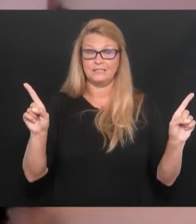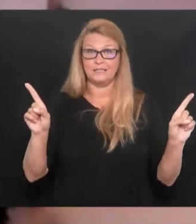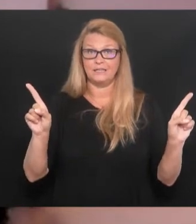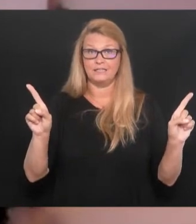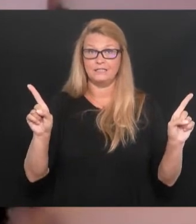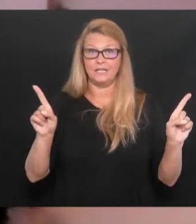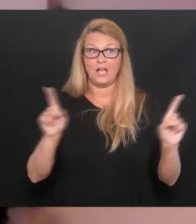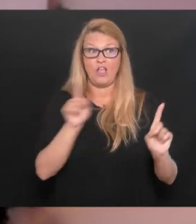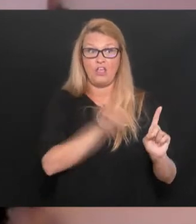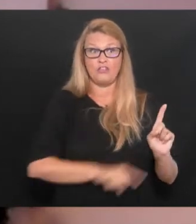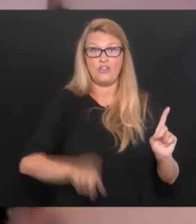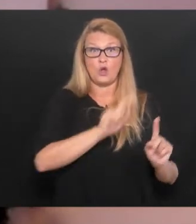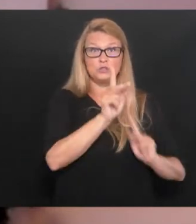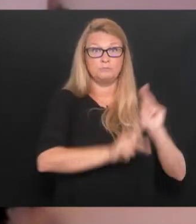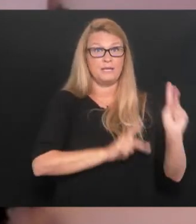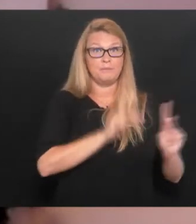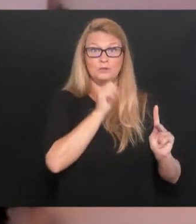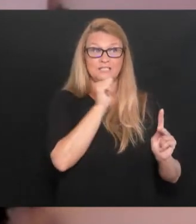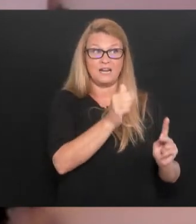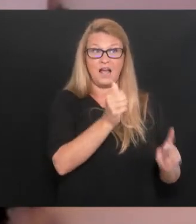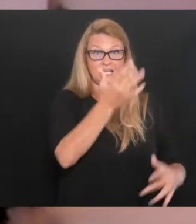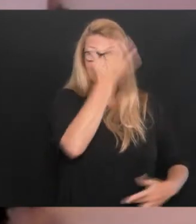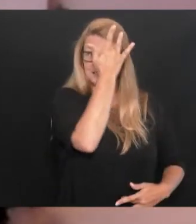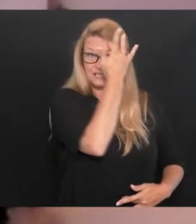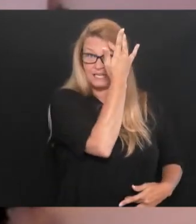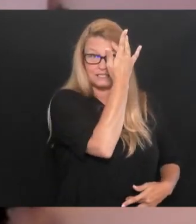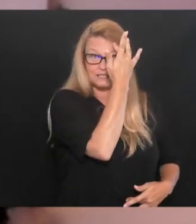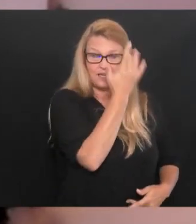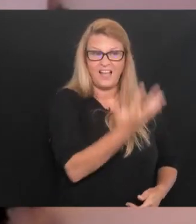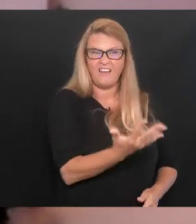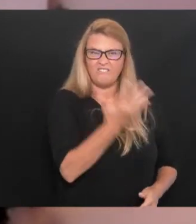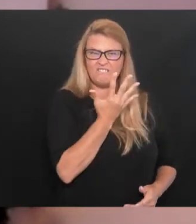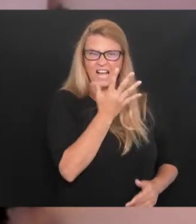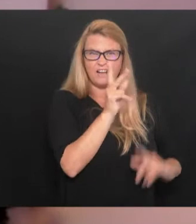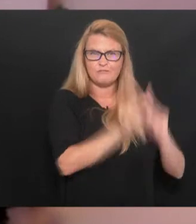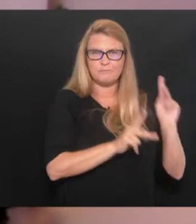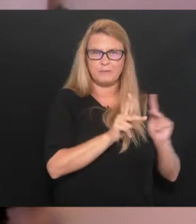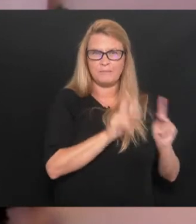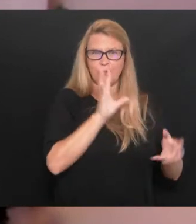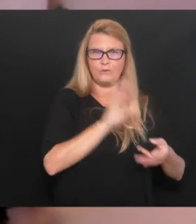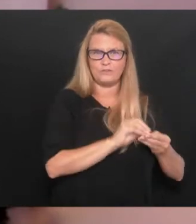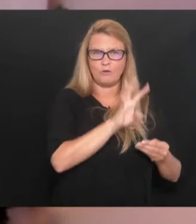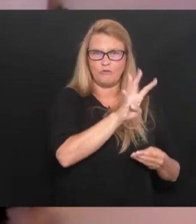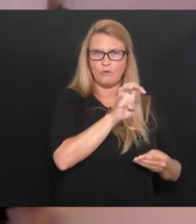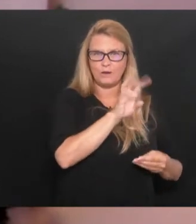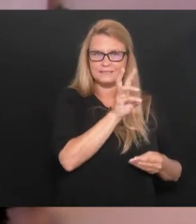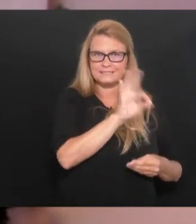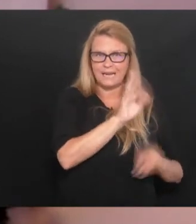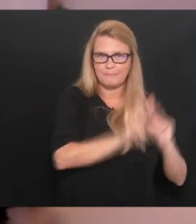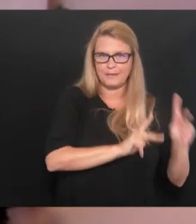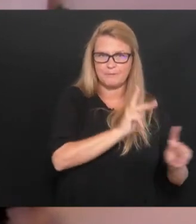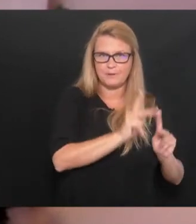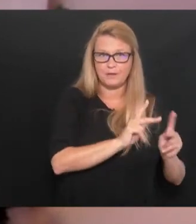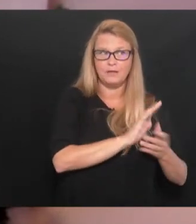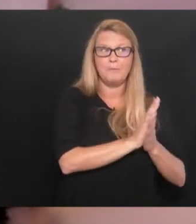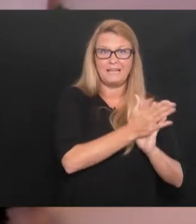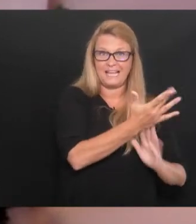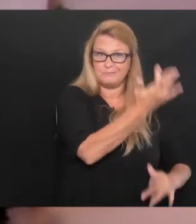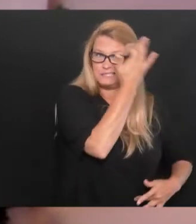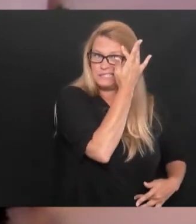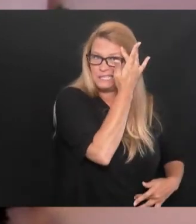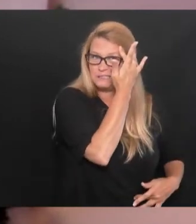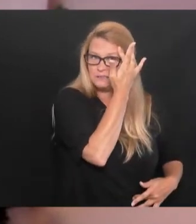nobody got sick. 5 people of that 469 people got ill,